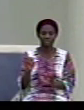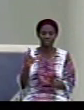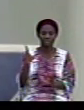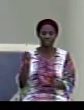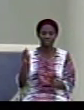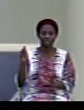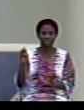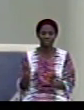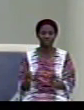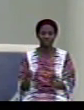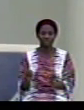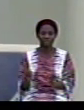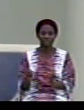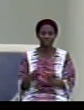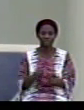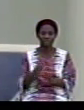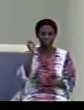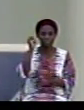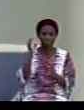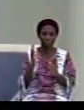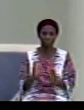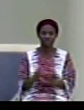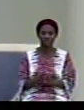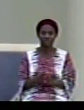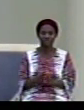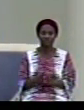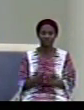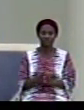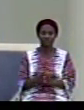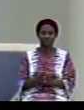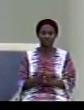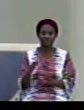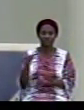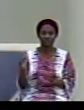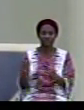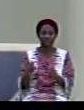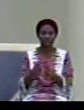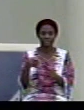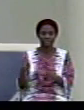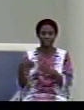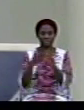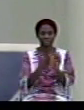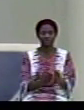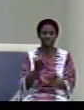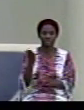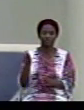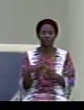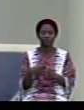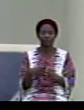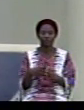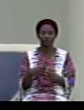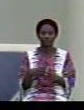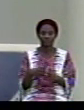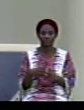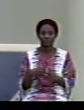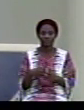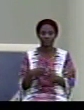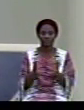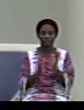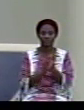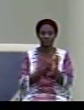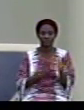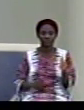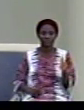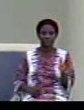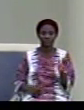Evangelist Ministries. She is the leader there. Praise the Lord. Apostle P.A.